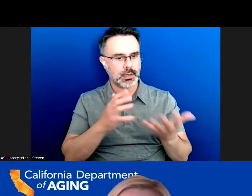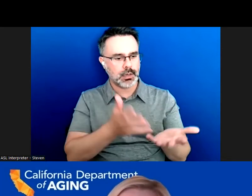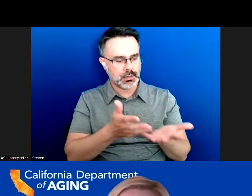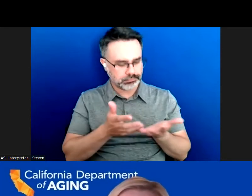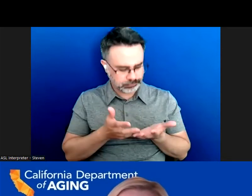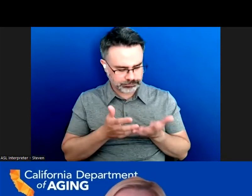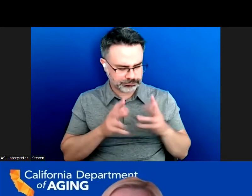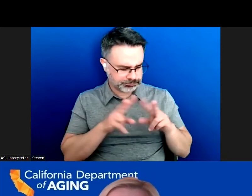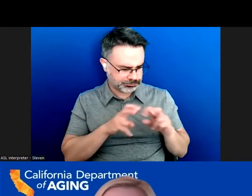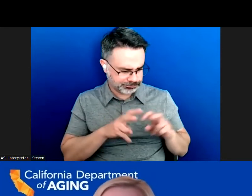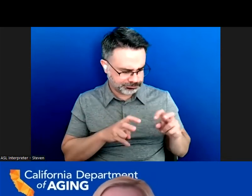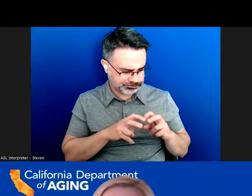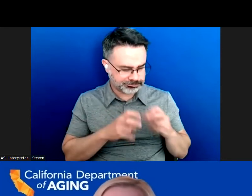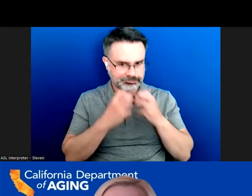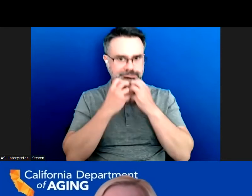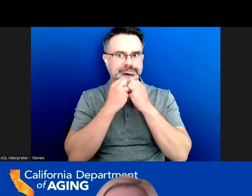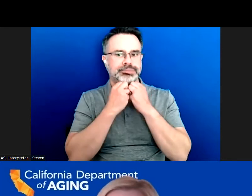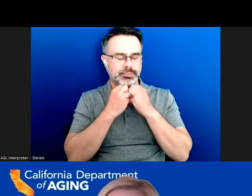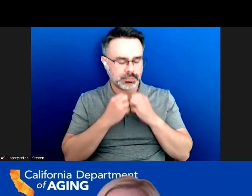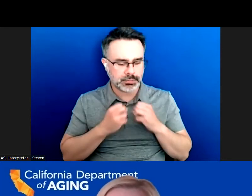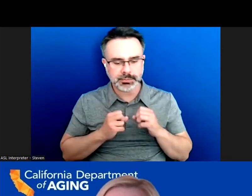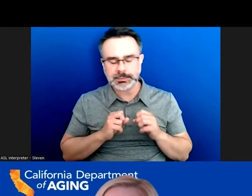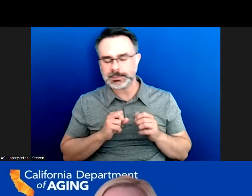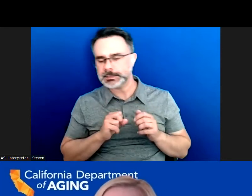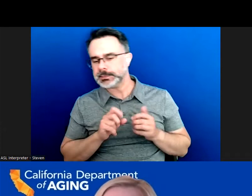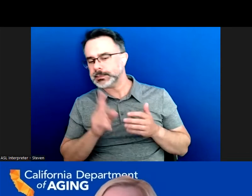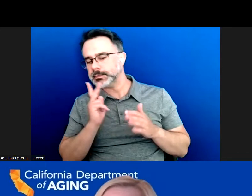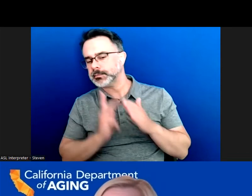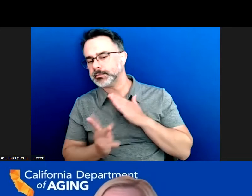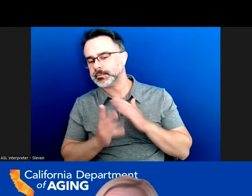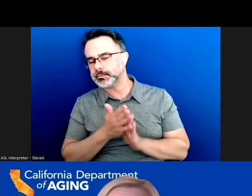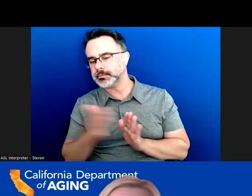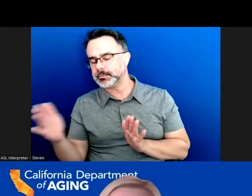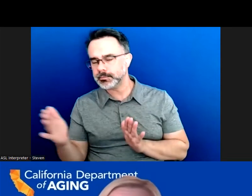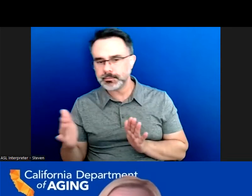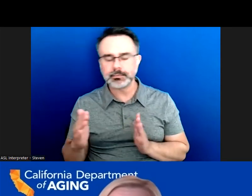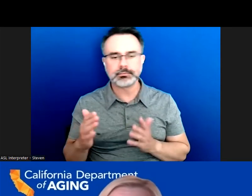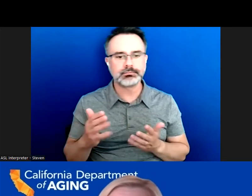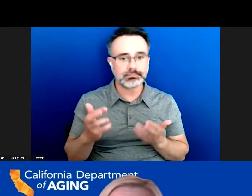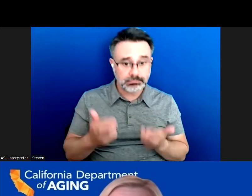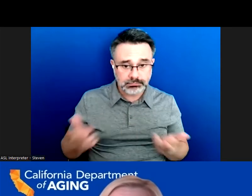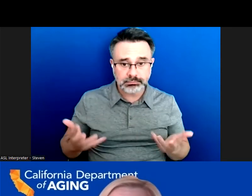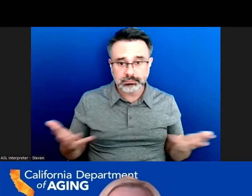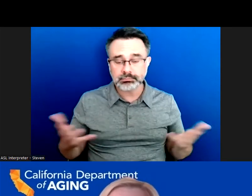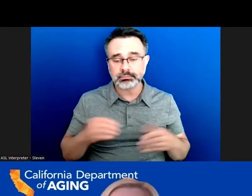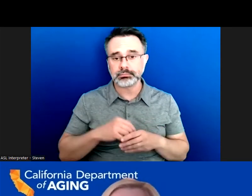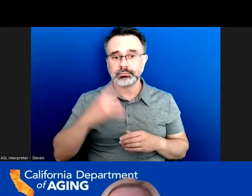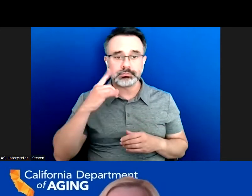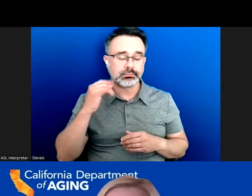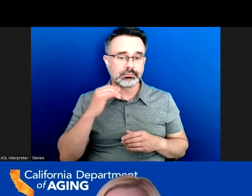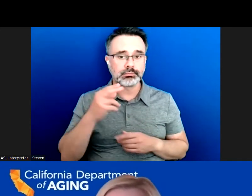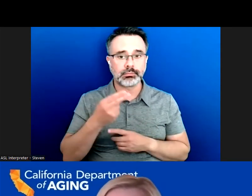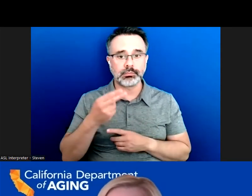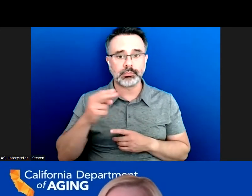and timelines, our resources, and our role in the Cal HHS agency, first